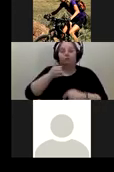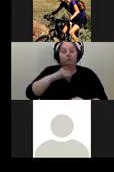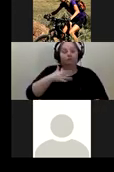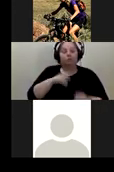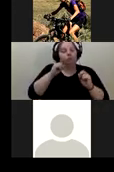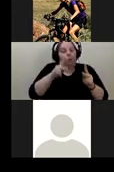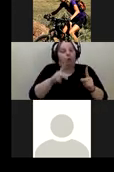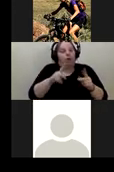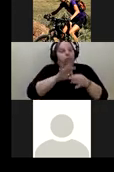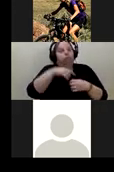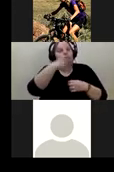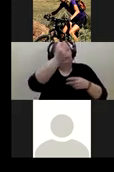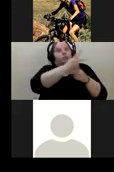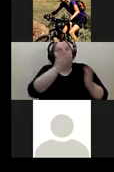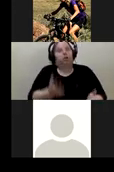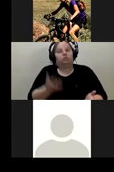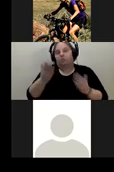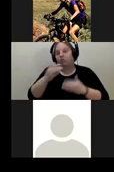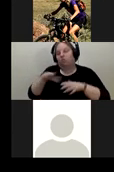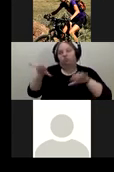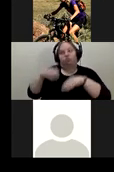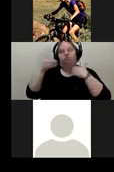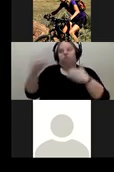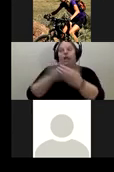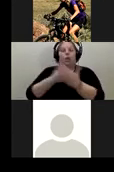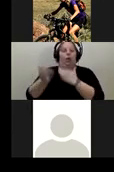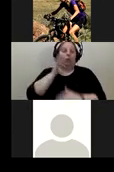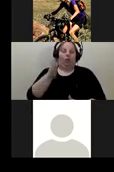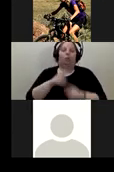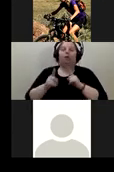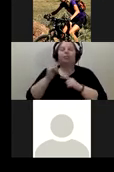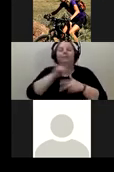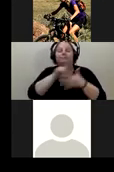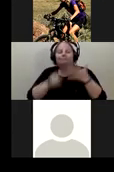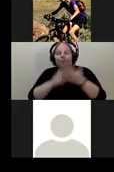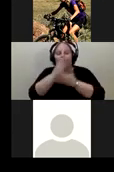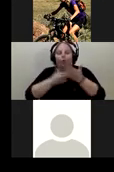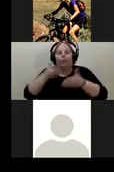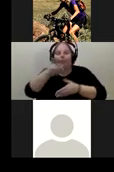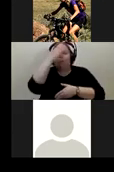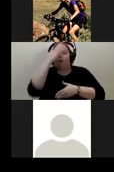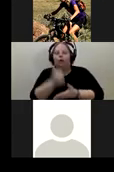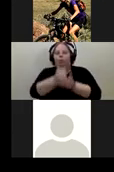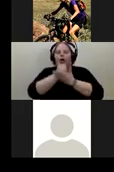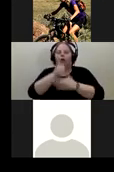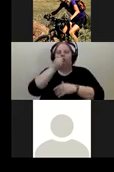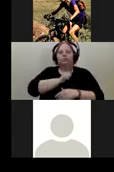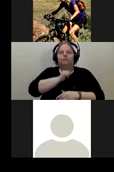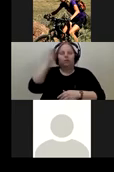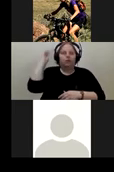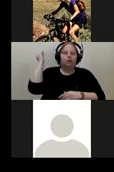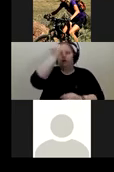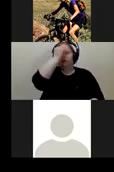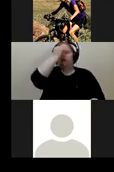about that, then you're probably going to do it no matter what. But these pieces are in there to help break those rationalizations, to give us a